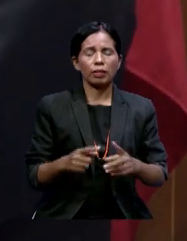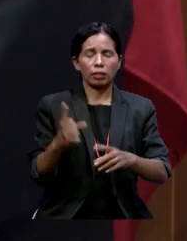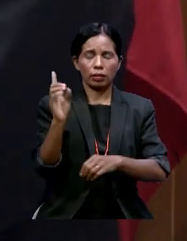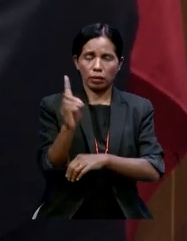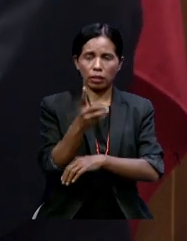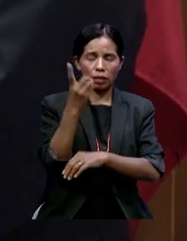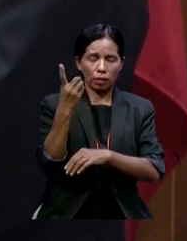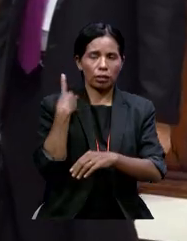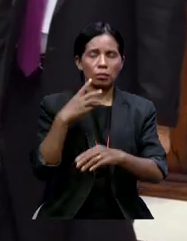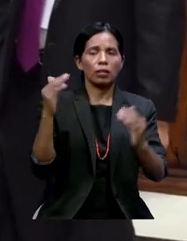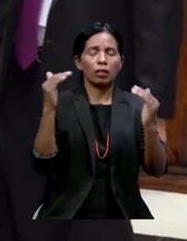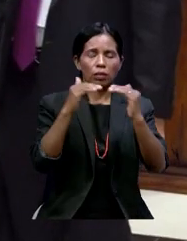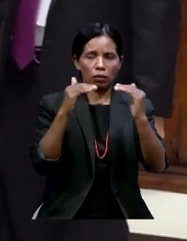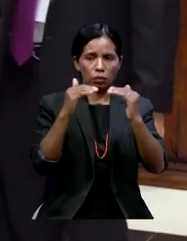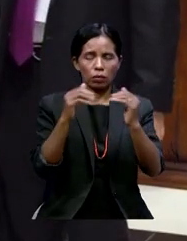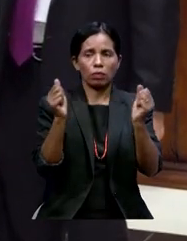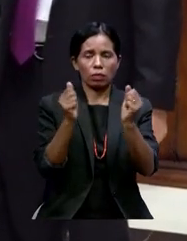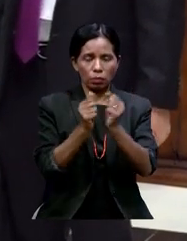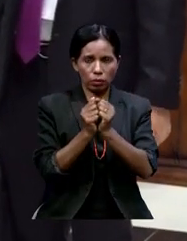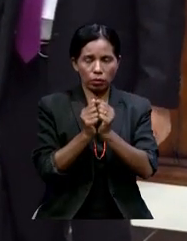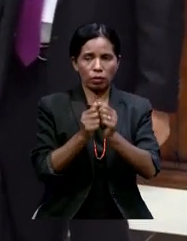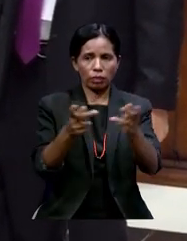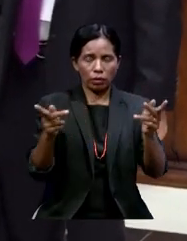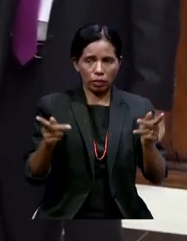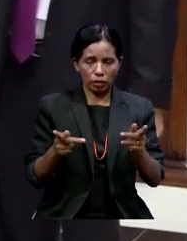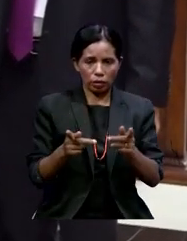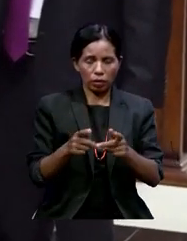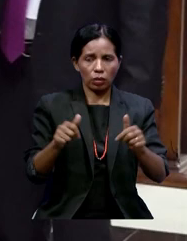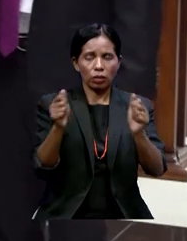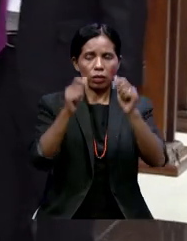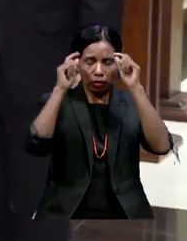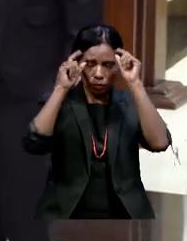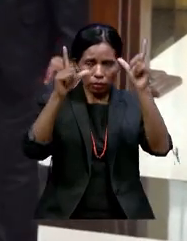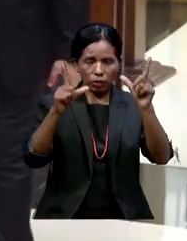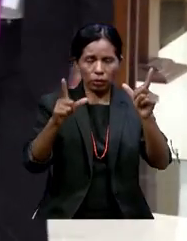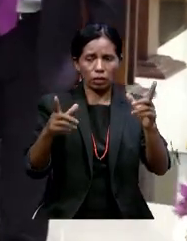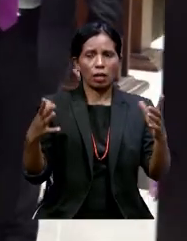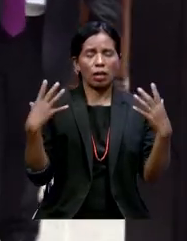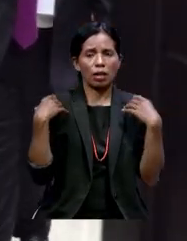call meeting, it's very clear that Timor-Leste has full commitment